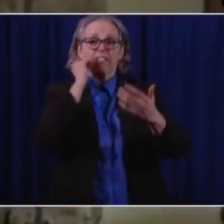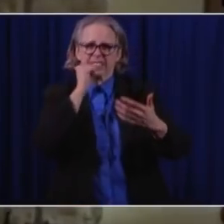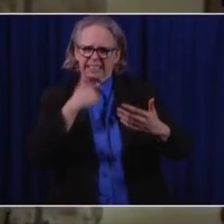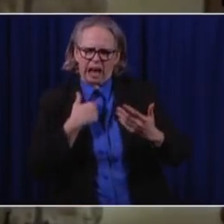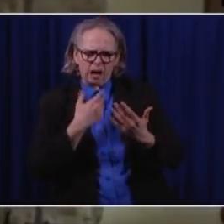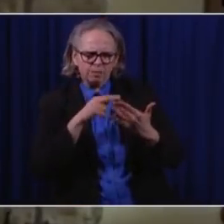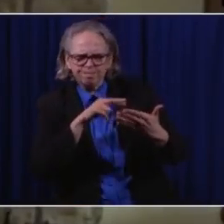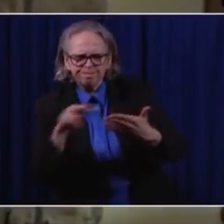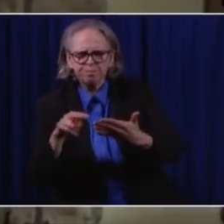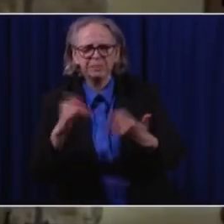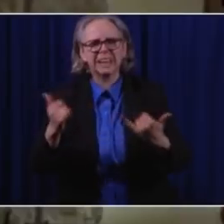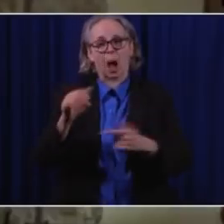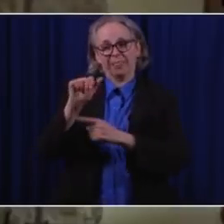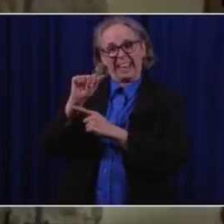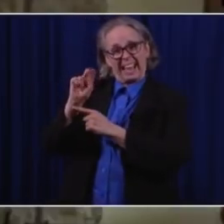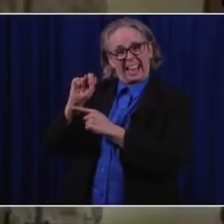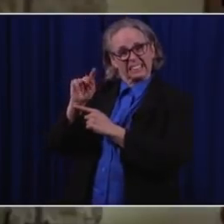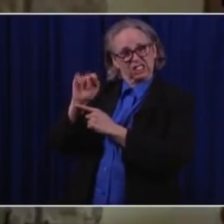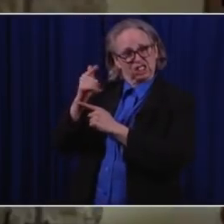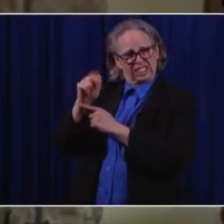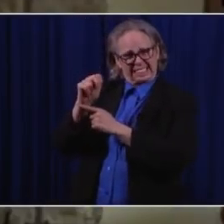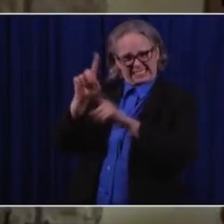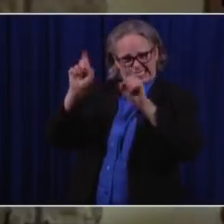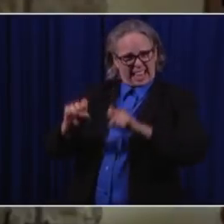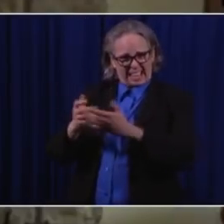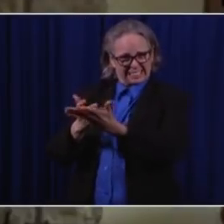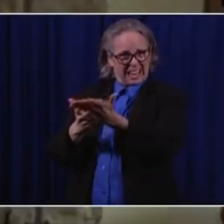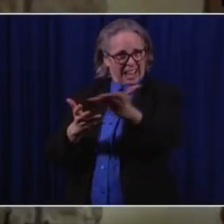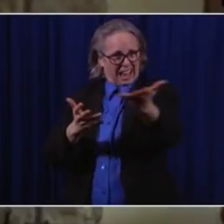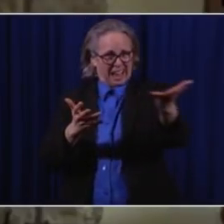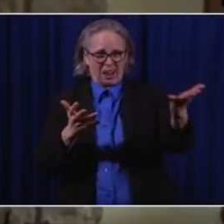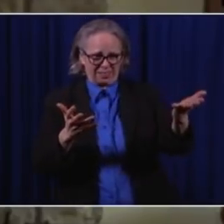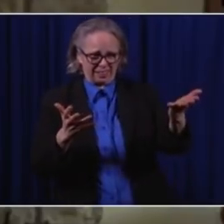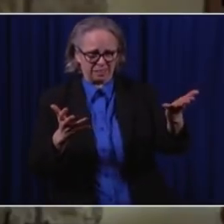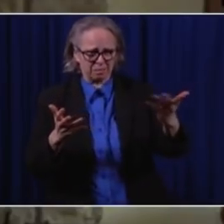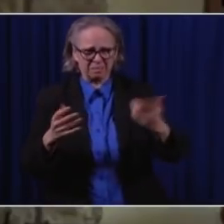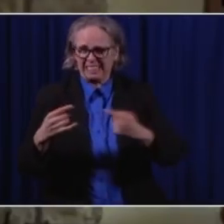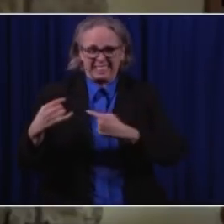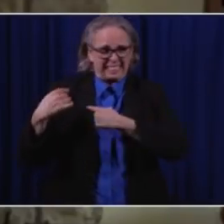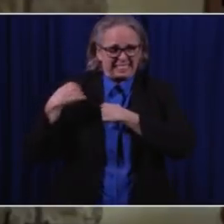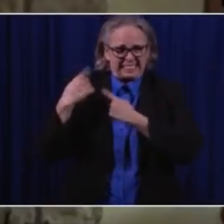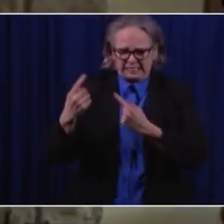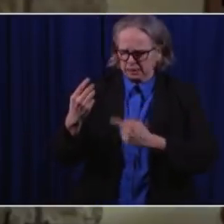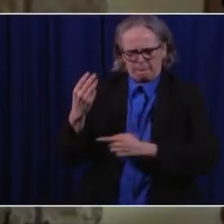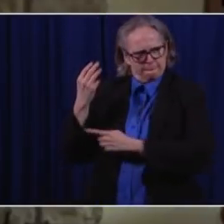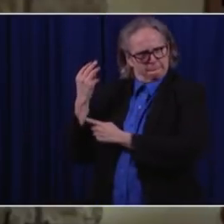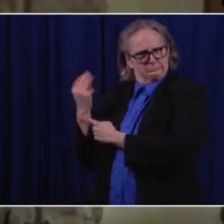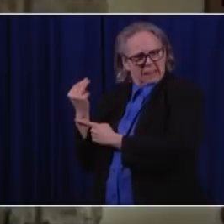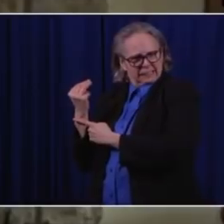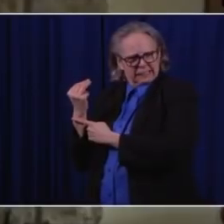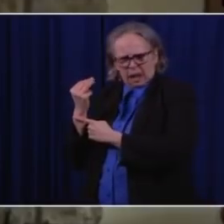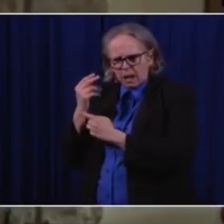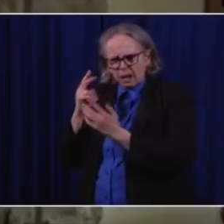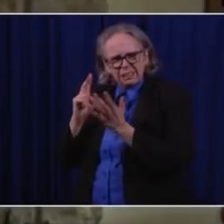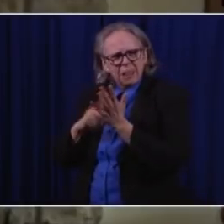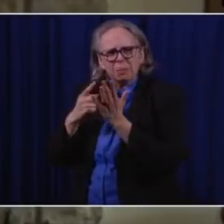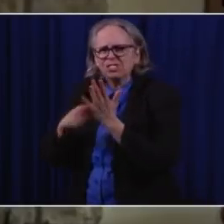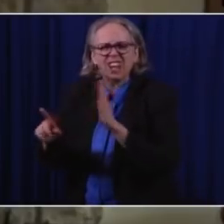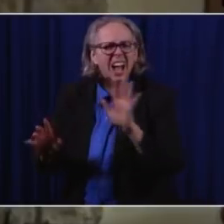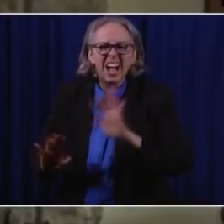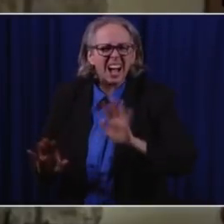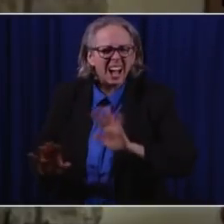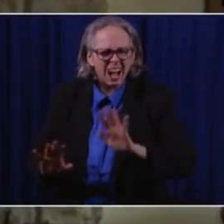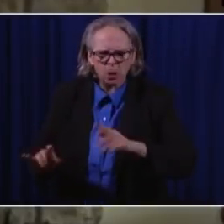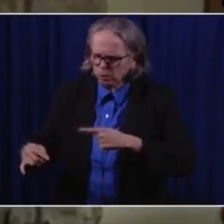my understanding that our team has been doing the double checking. It was only when we got to Monday that